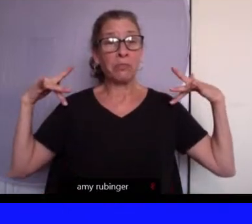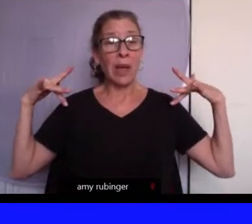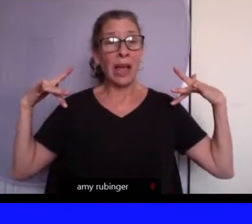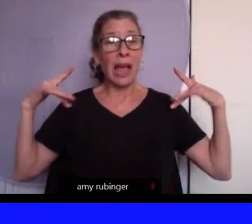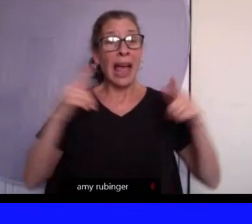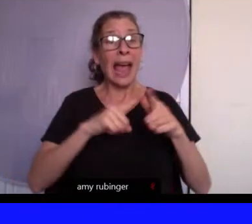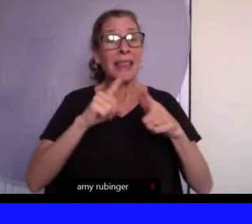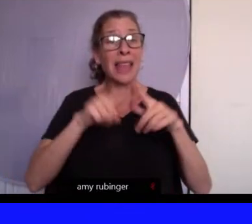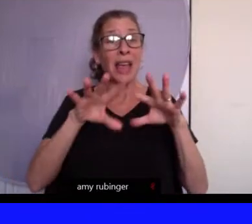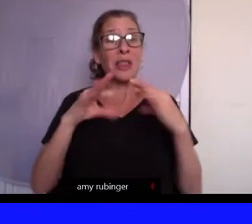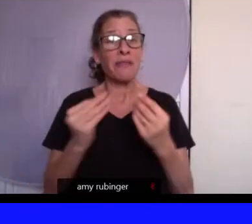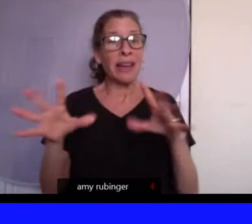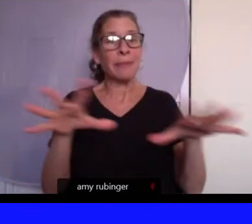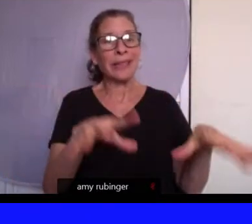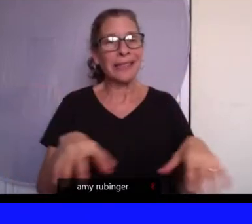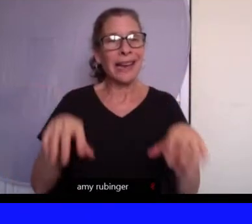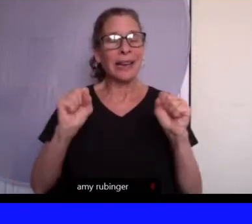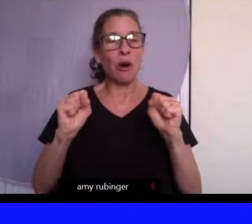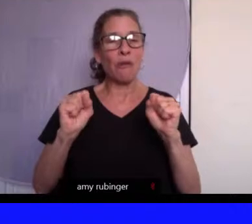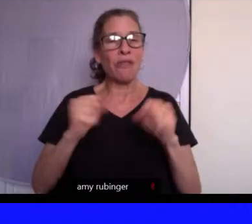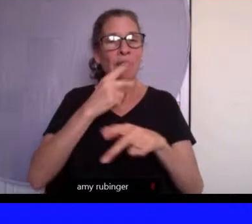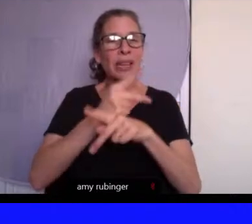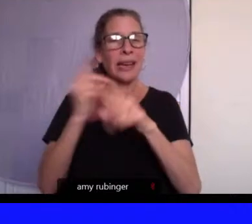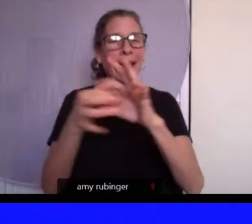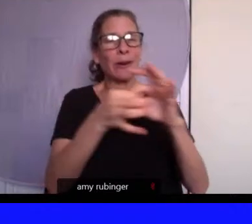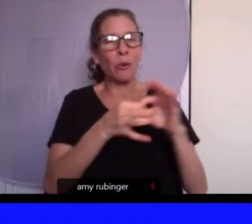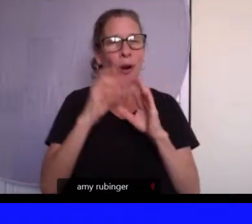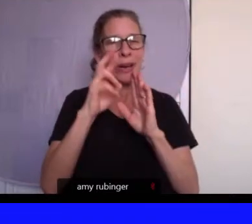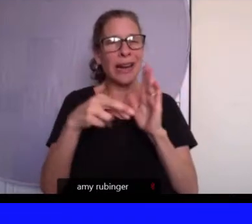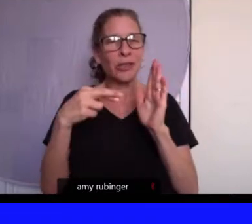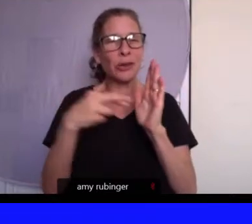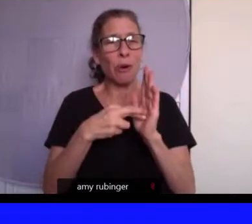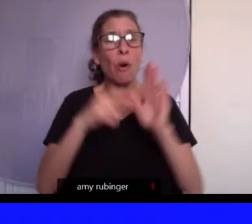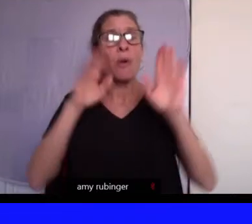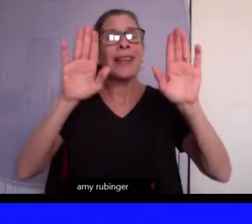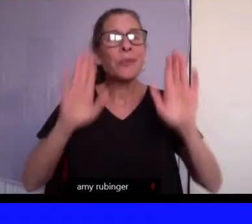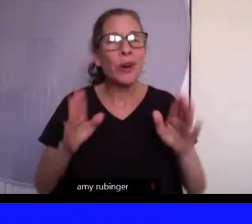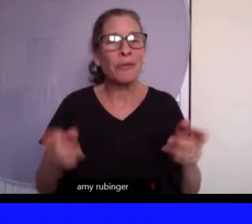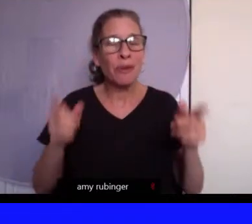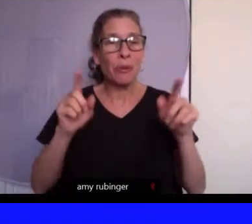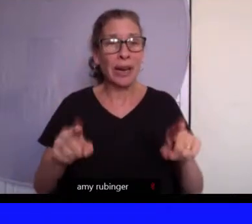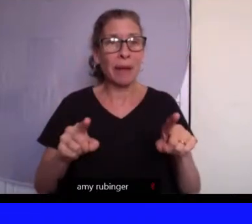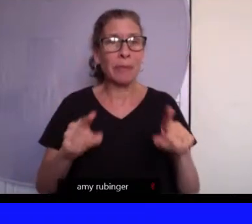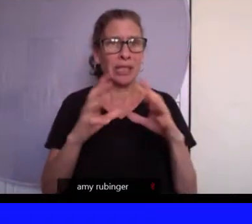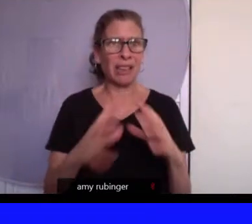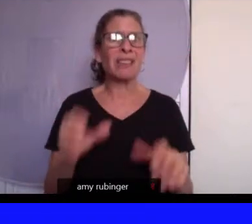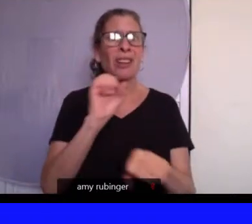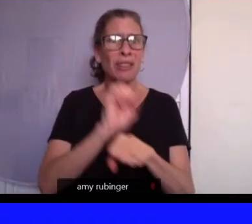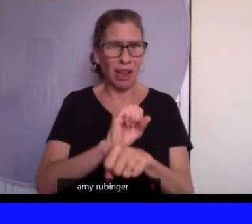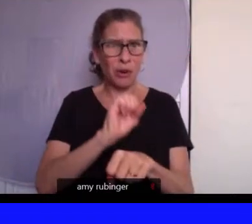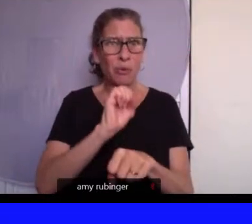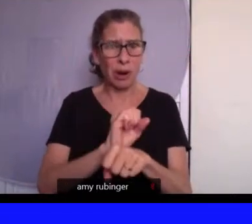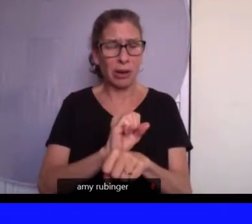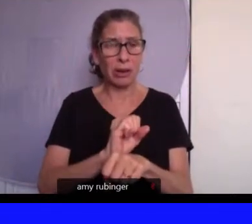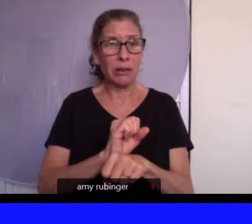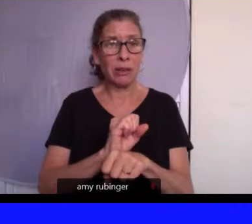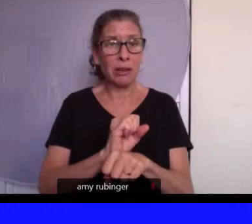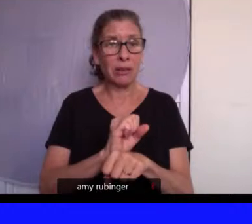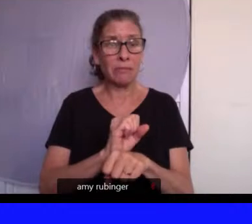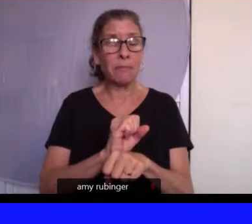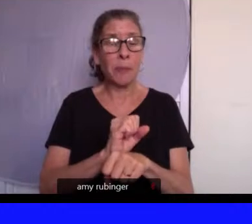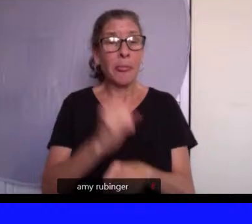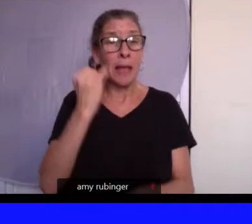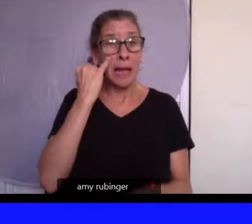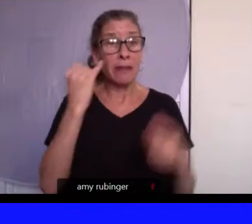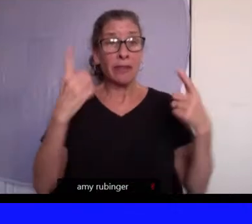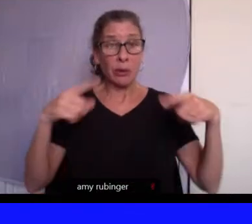almost indefinitely? Thank you. I think one other just key thing along those lines is the